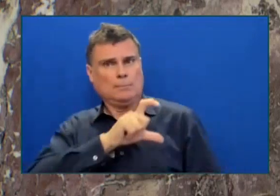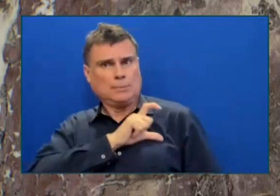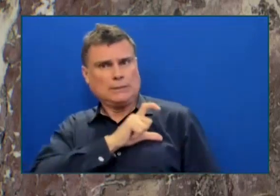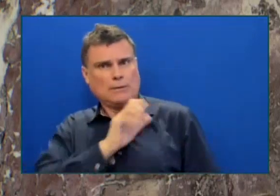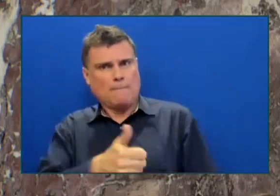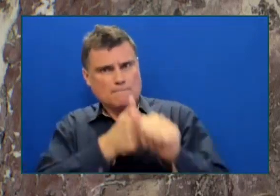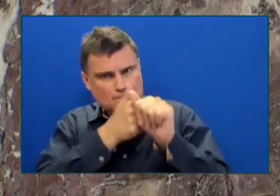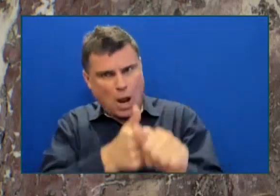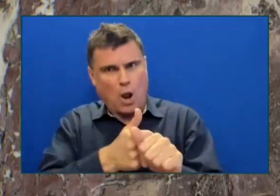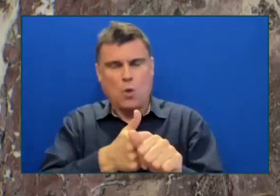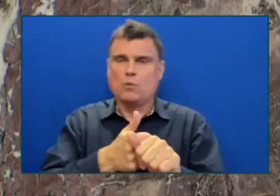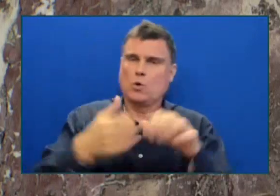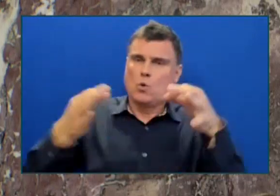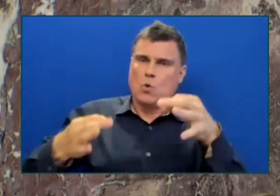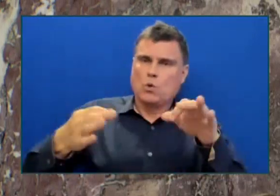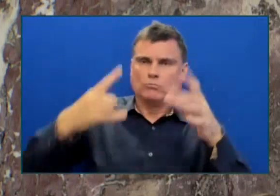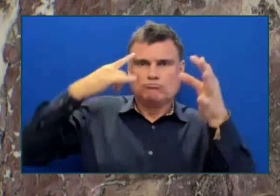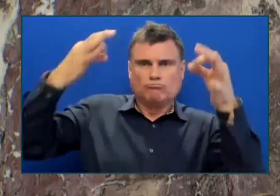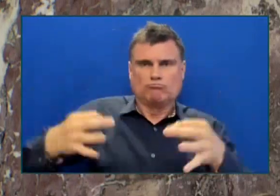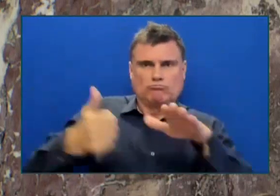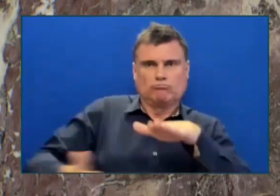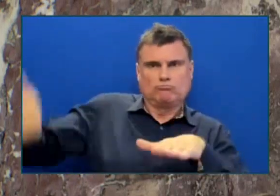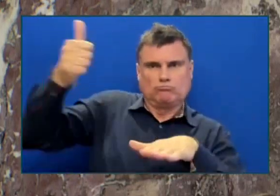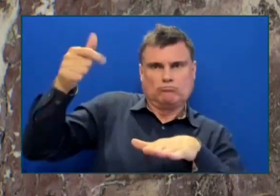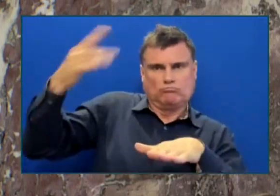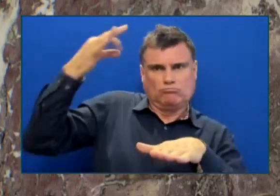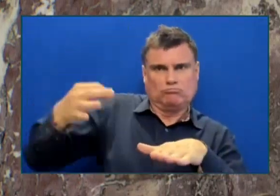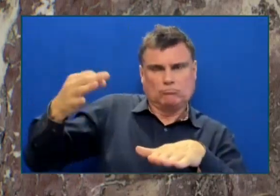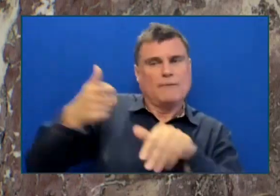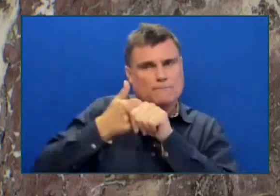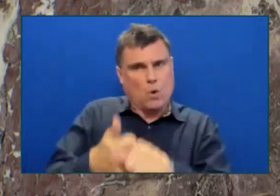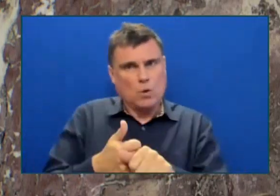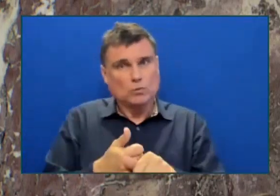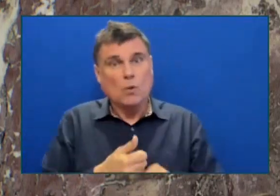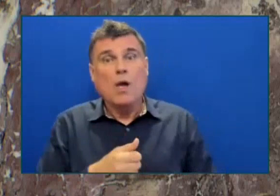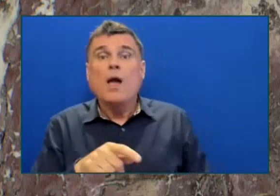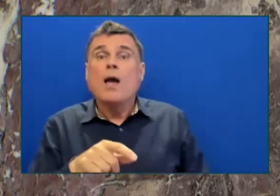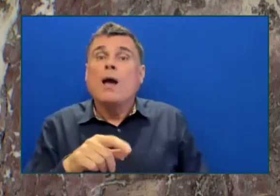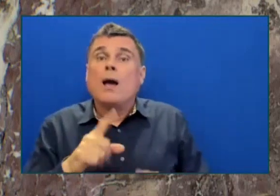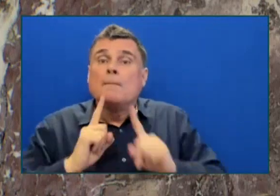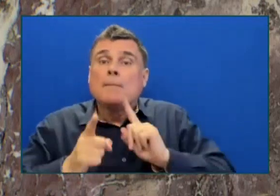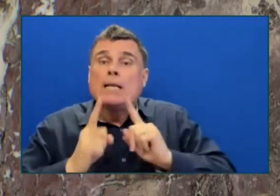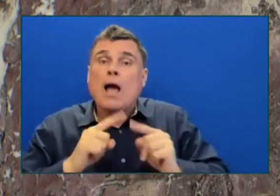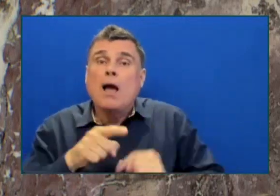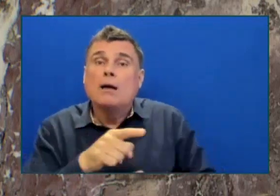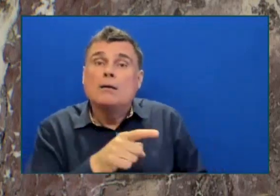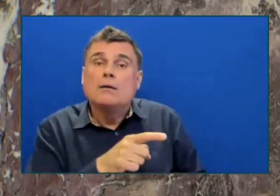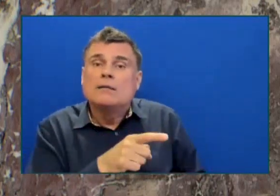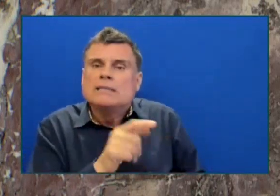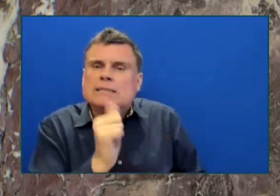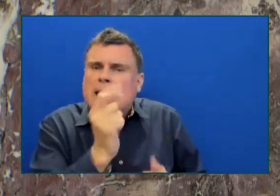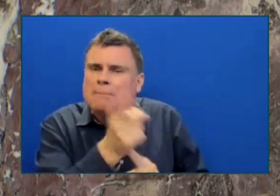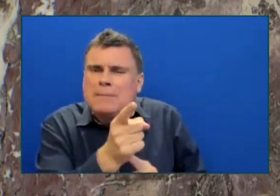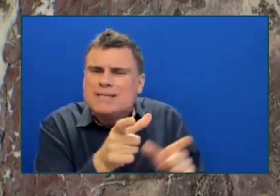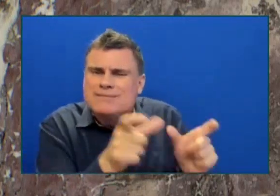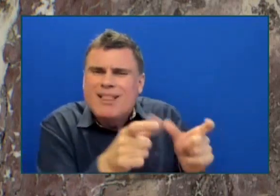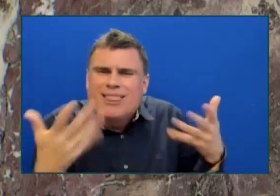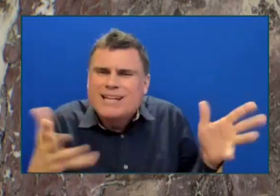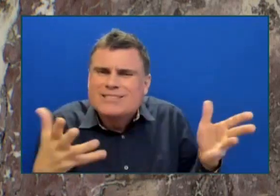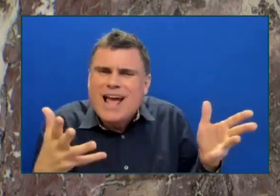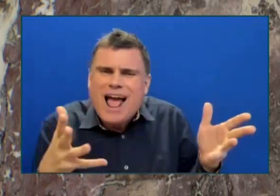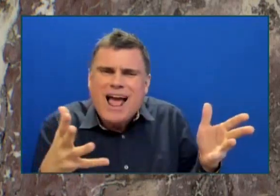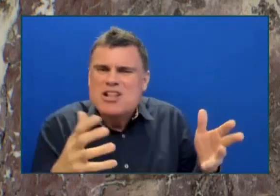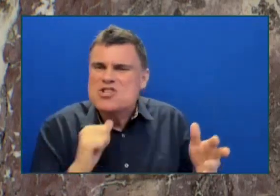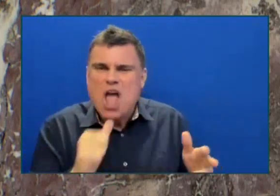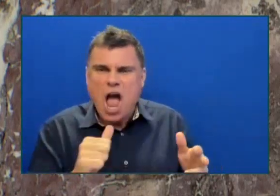in Vancouver. It was out for about 10 minutes. It was not anything malicious. It was just an outage. But we have rules in